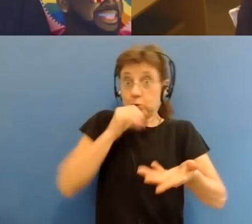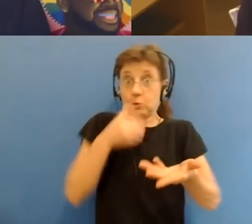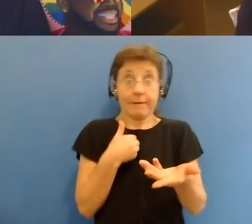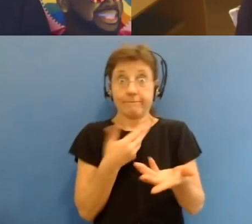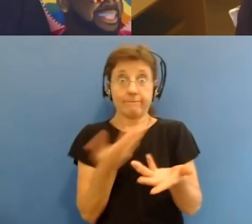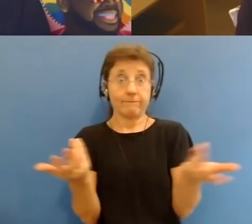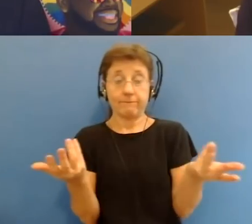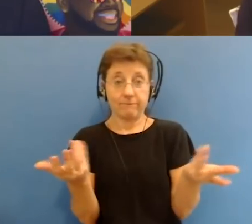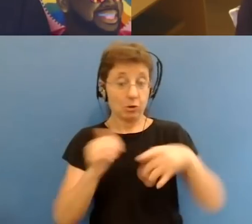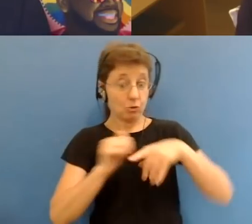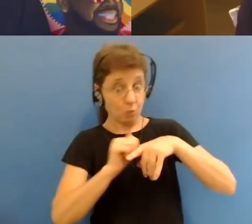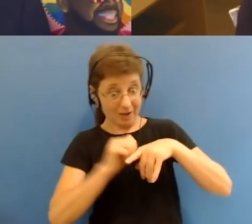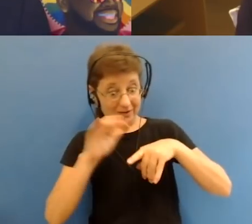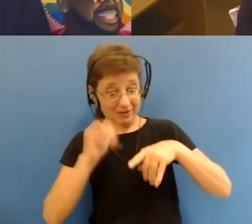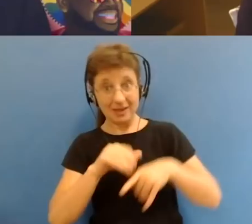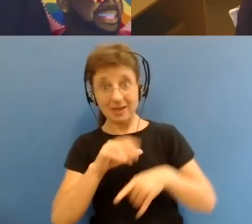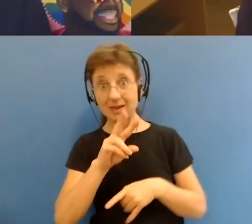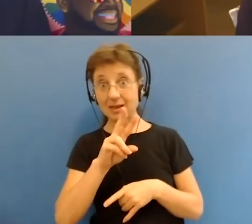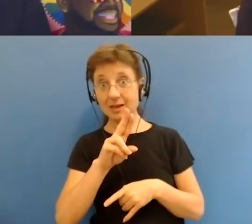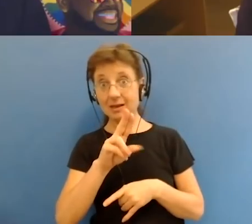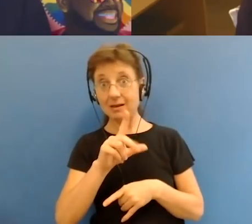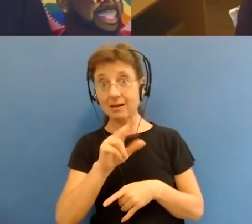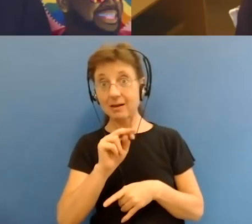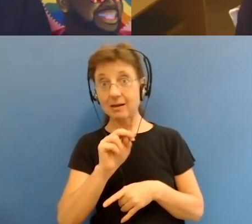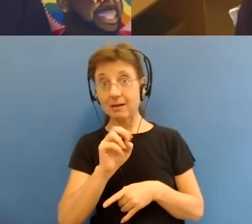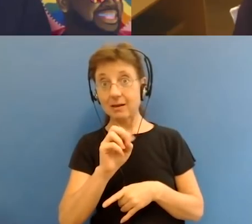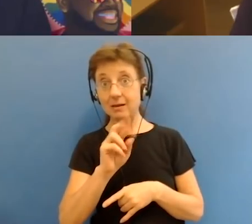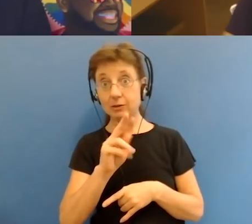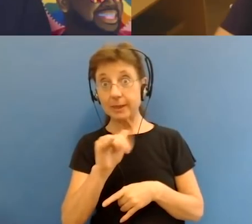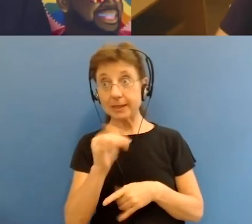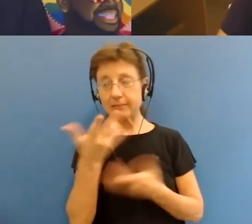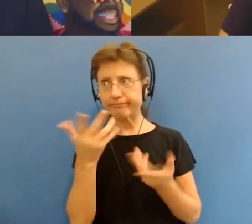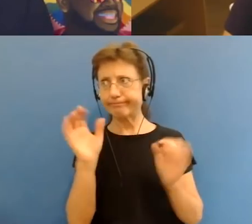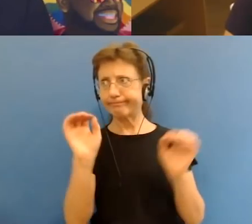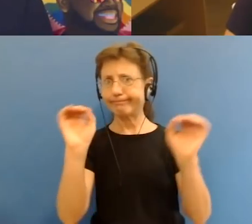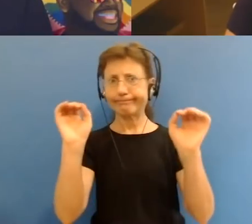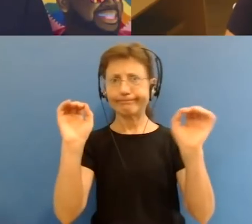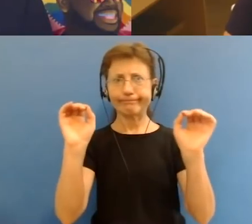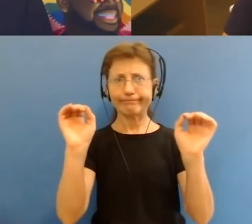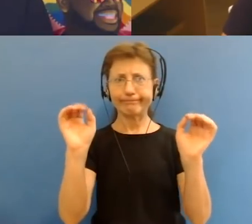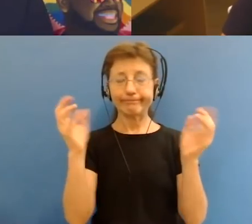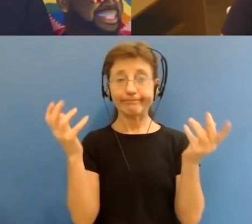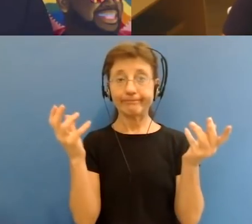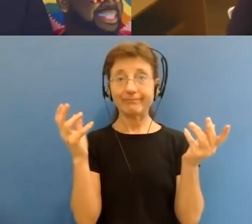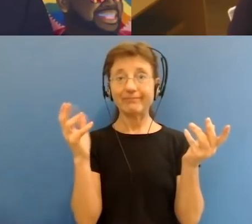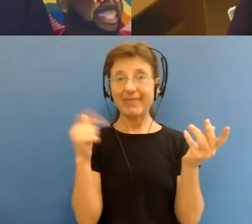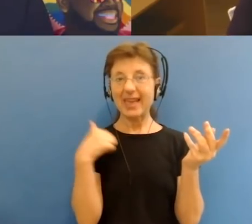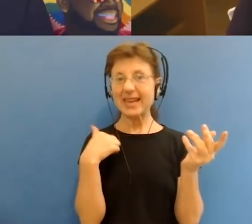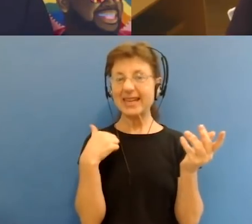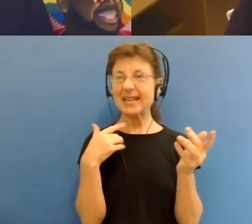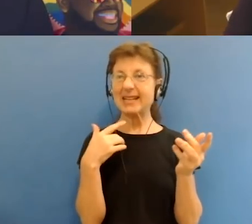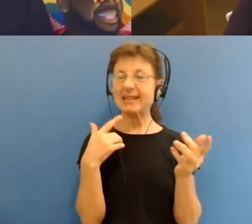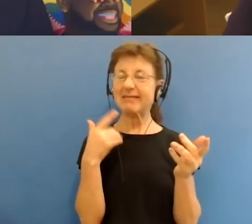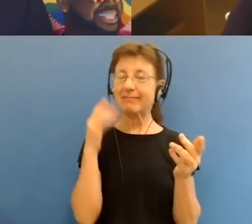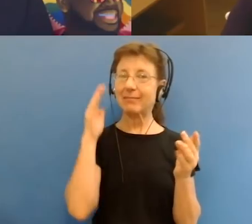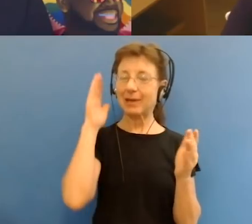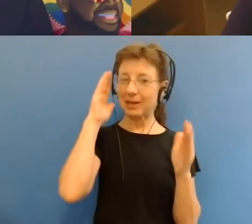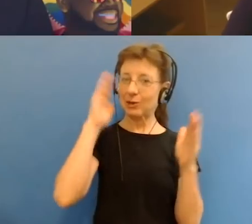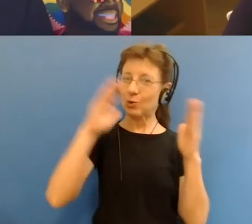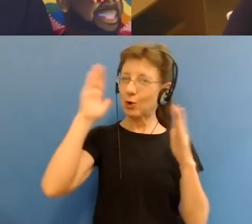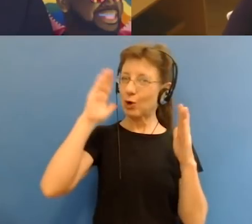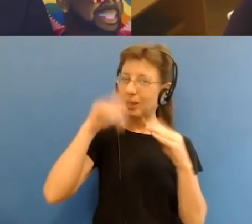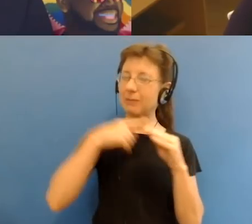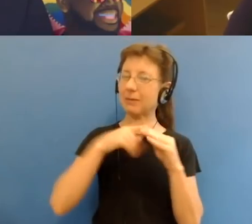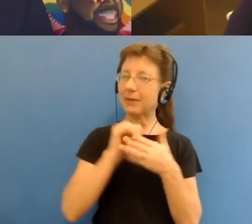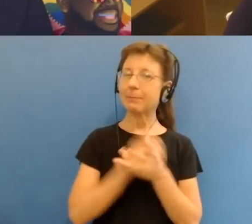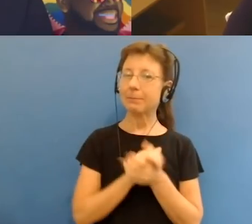know, and the openness. And I worry about that. Well, so many